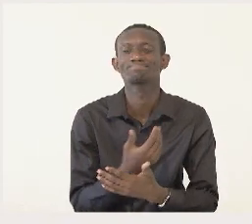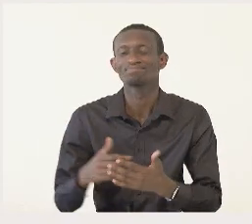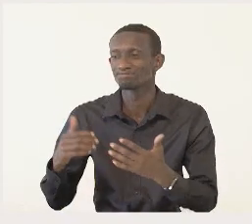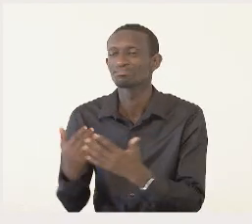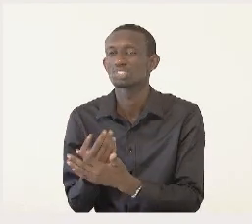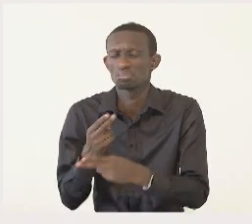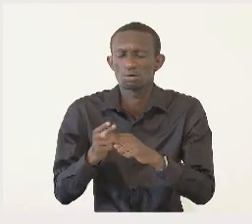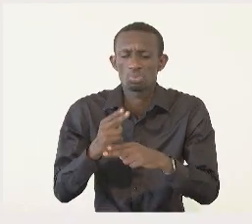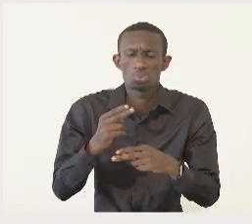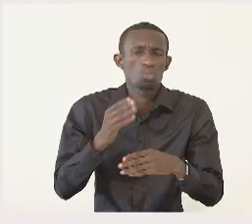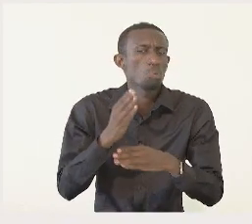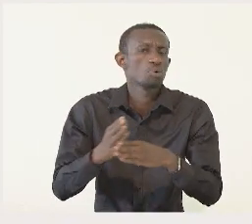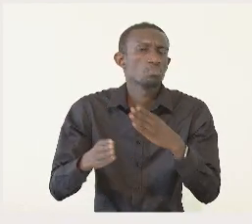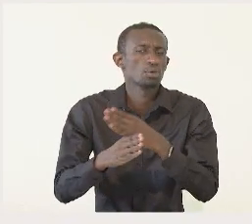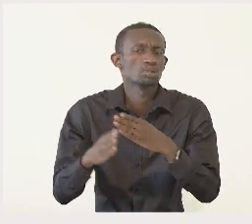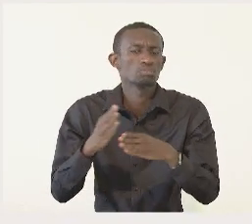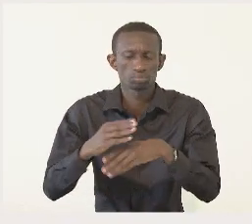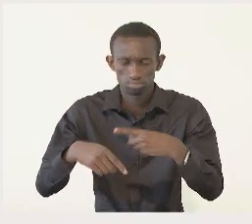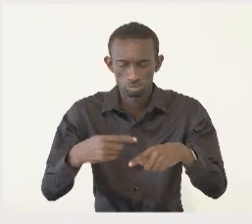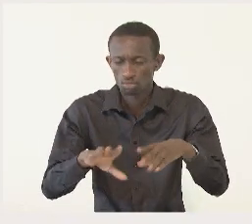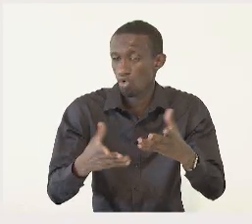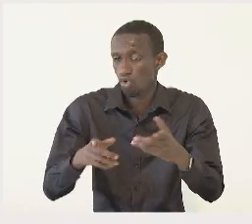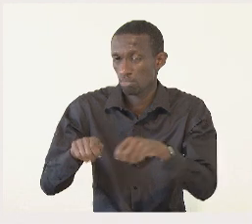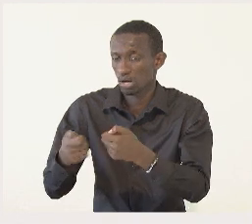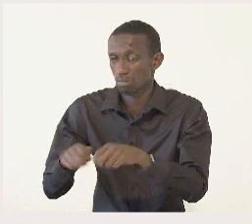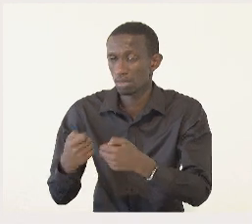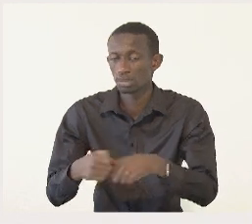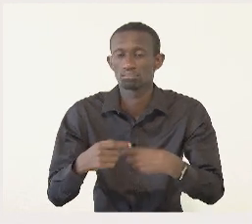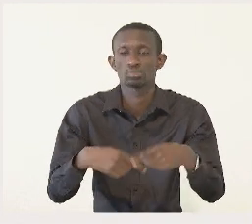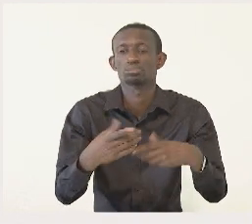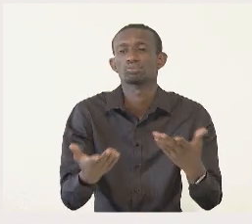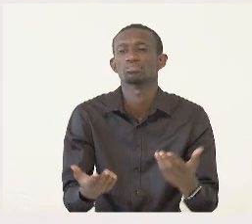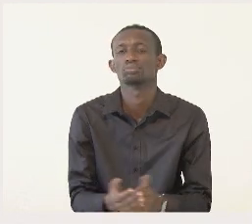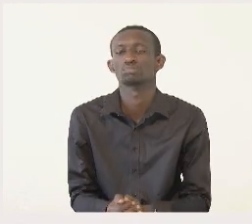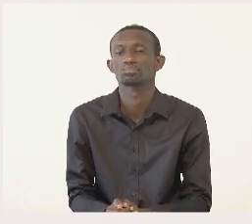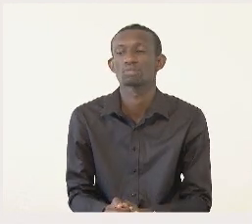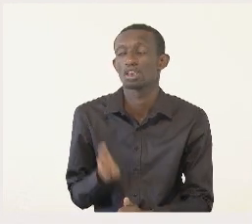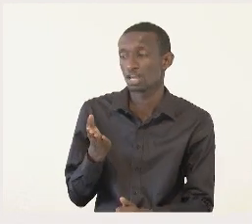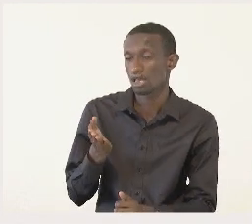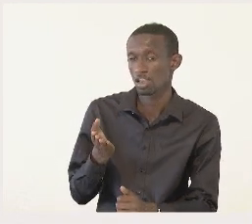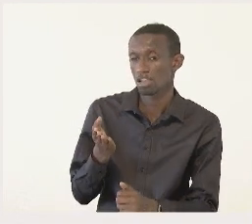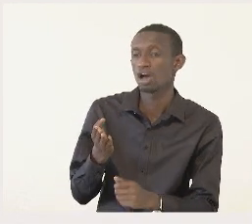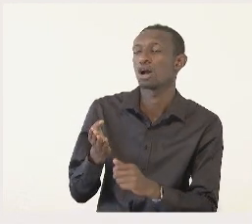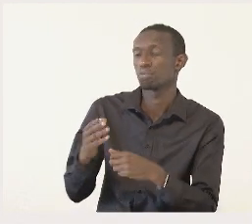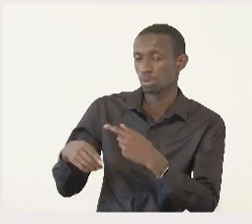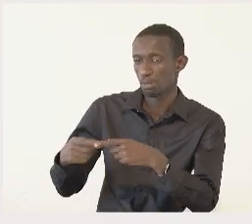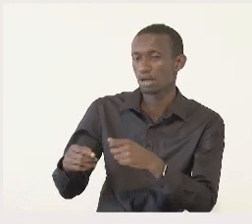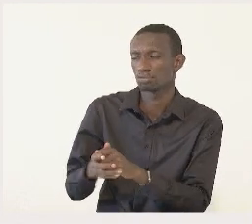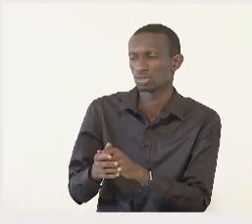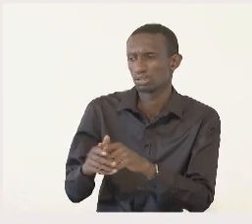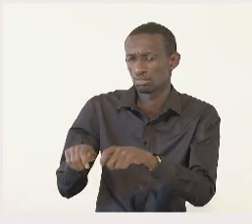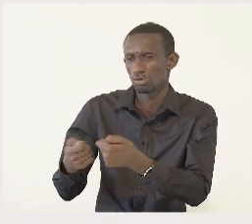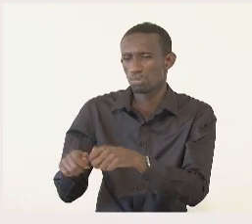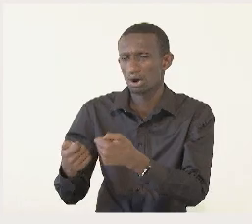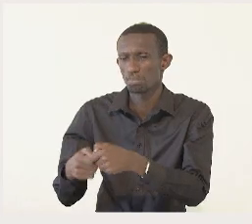building processes and also breaking down processes. So in that process of excretion, it involves breaking large complex